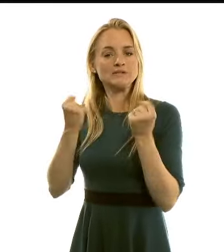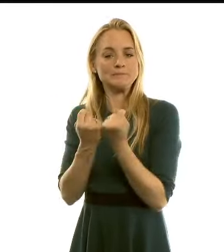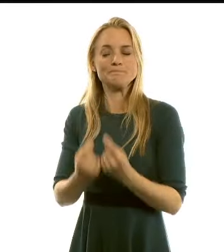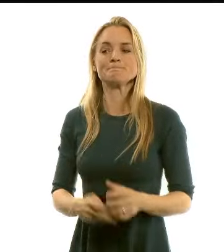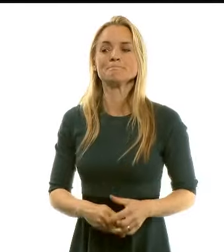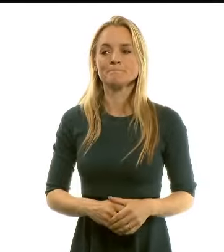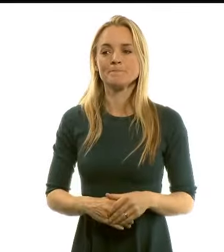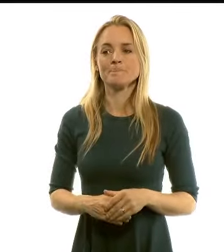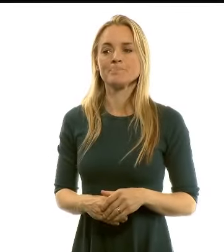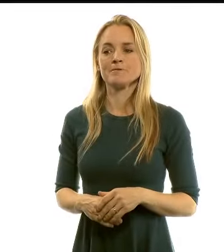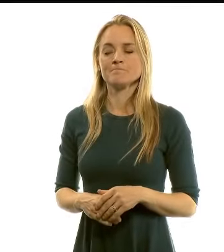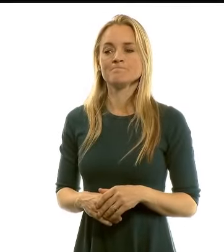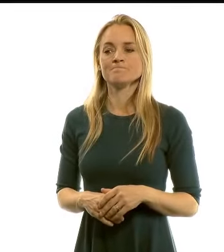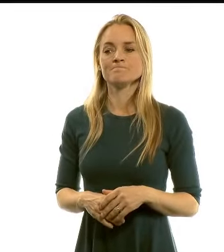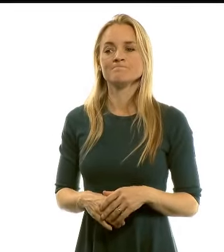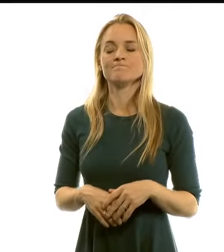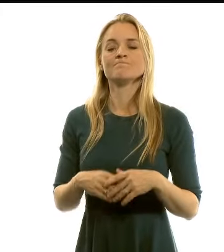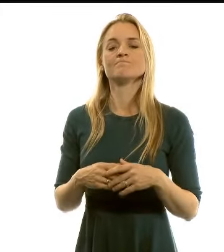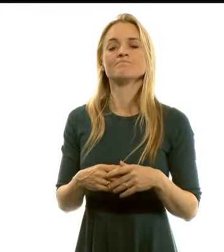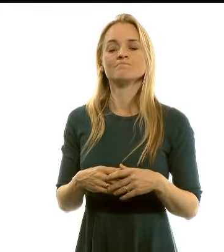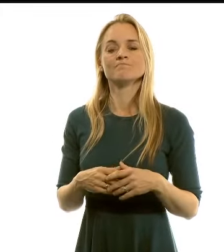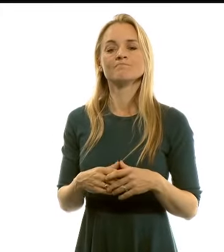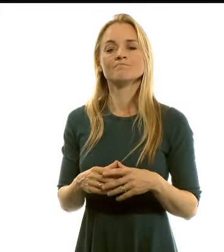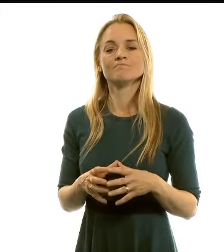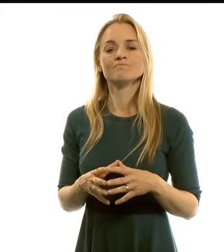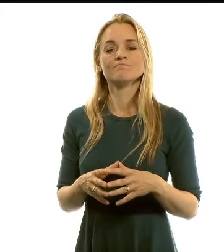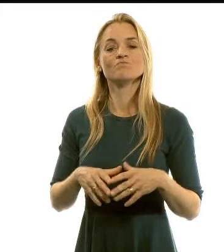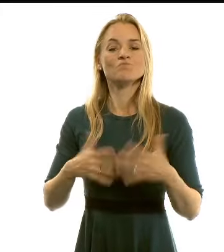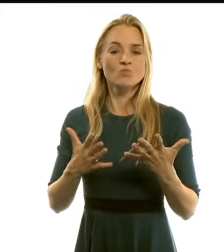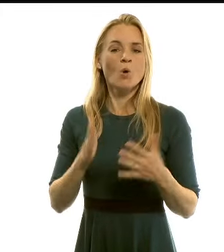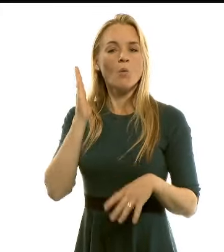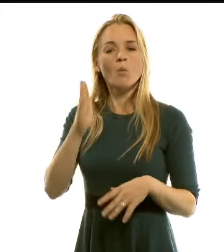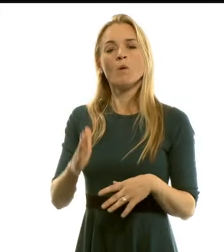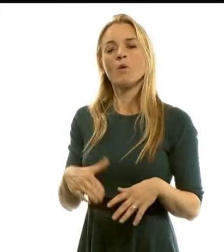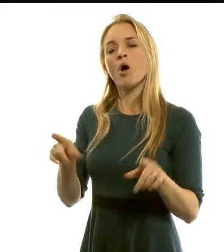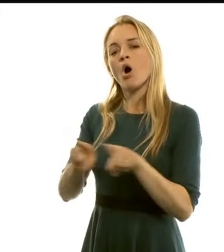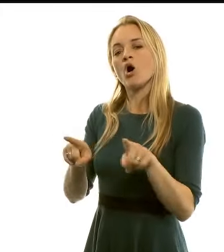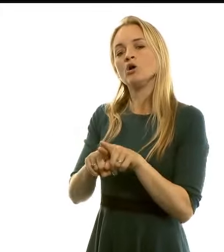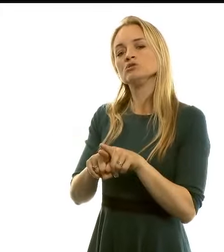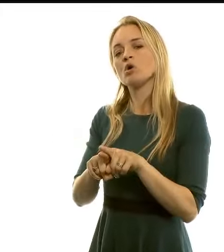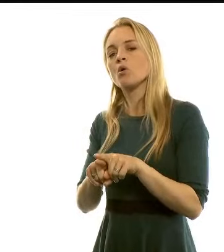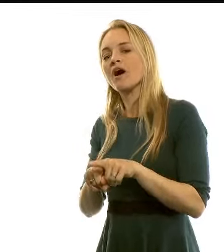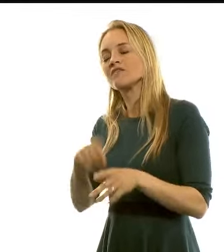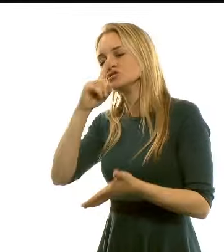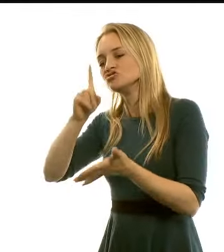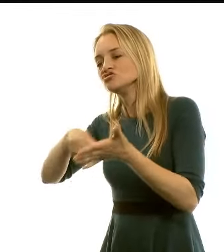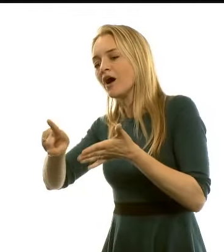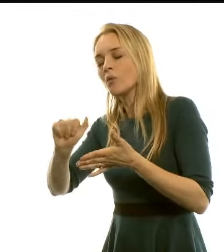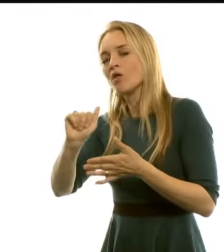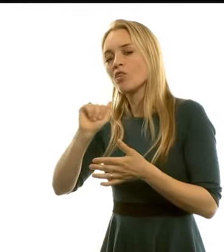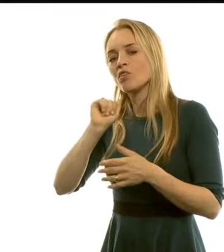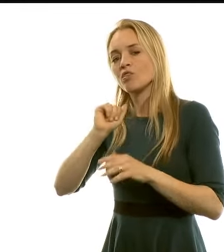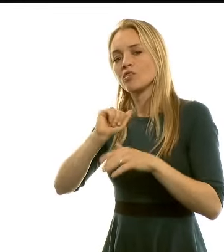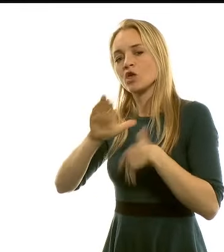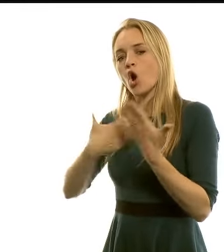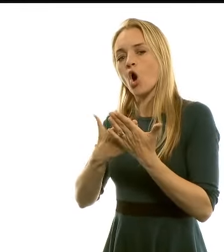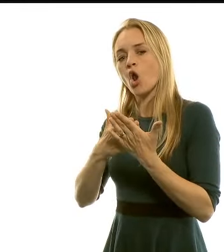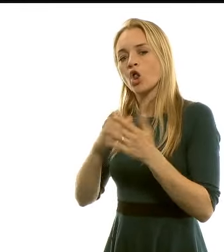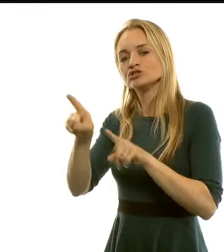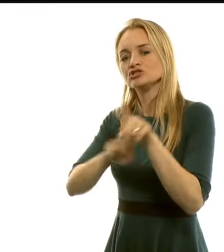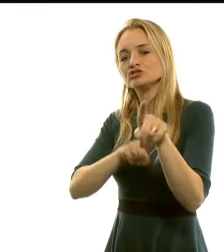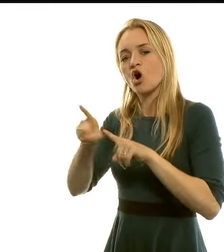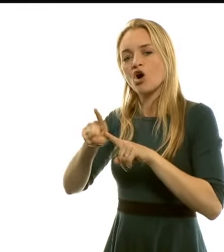And of course, we'll be checking in with our all-star LEGO Master build. The clock is ticking. You might